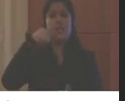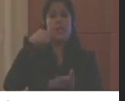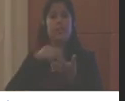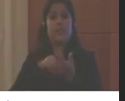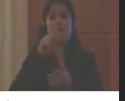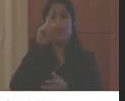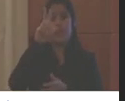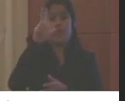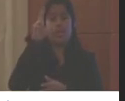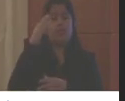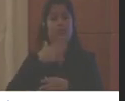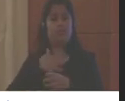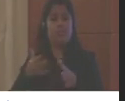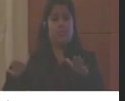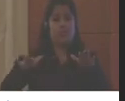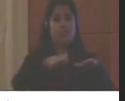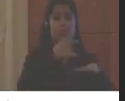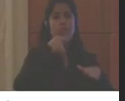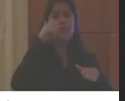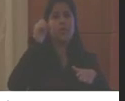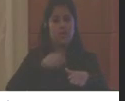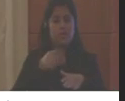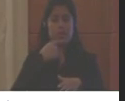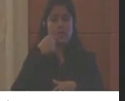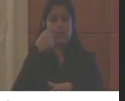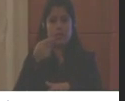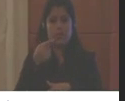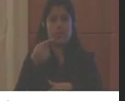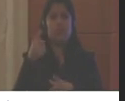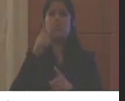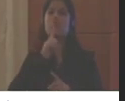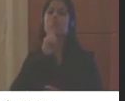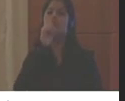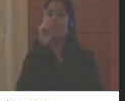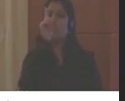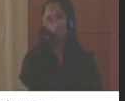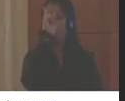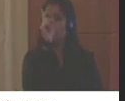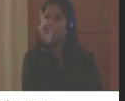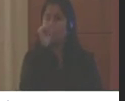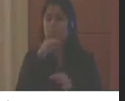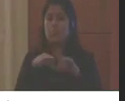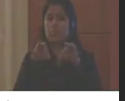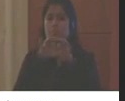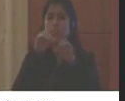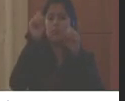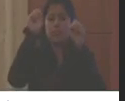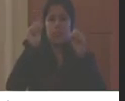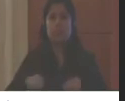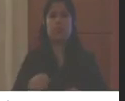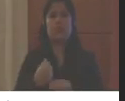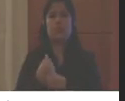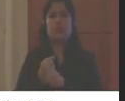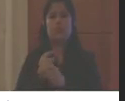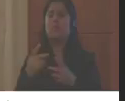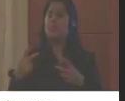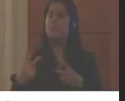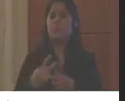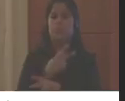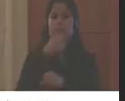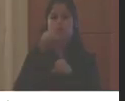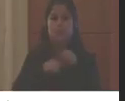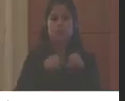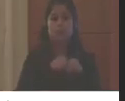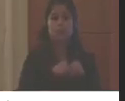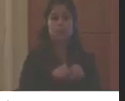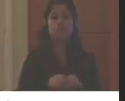On average, we have 26 tropical cyclones that occur. We must point out that only